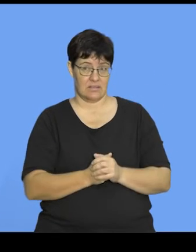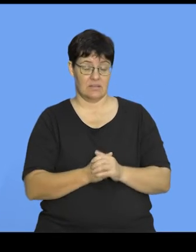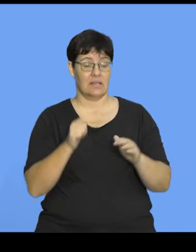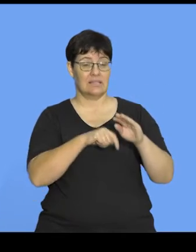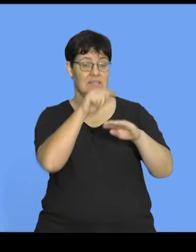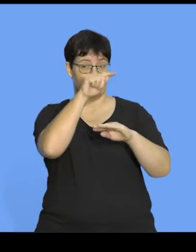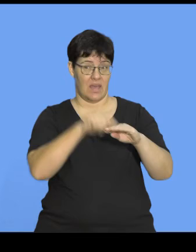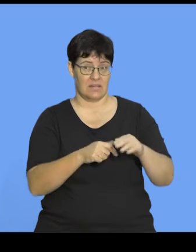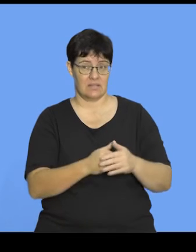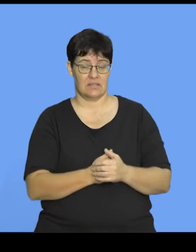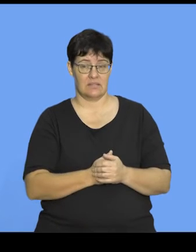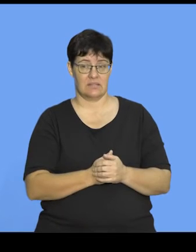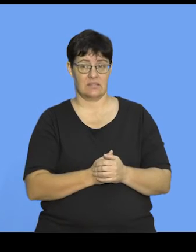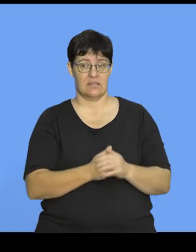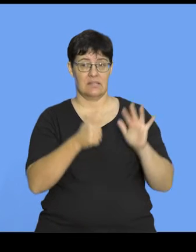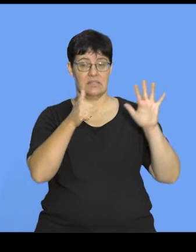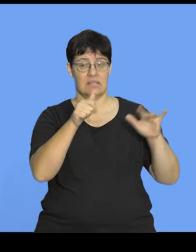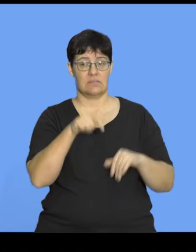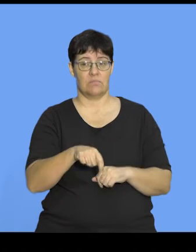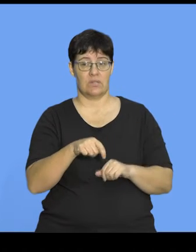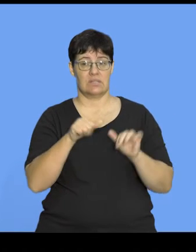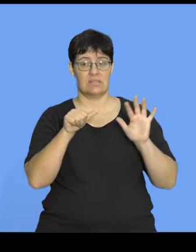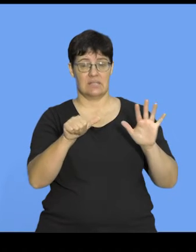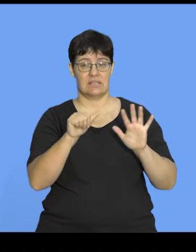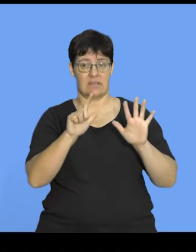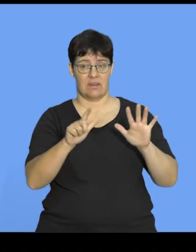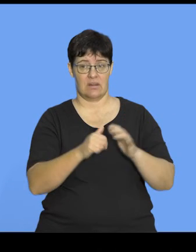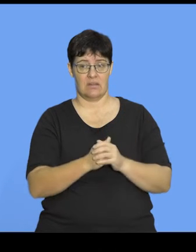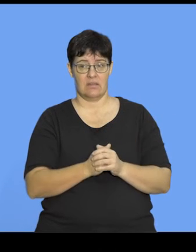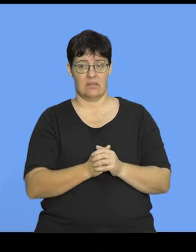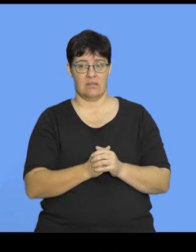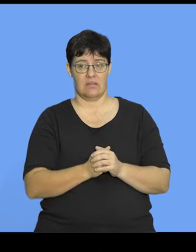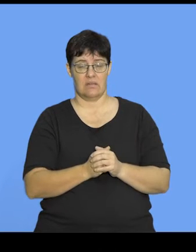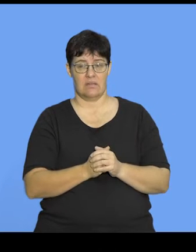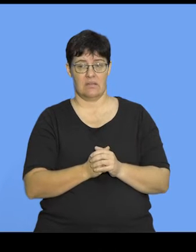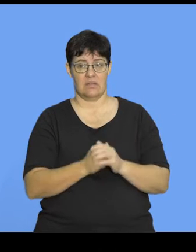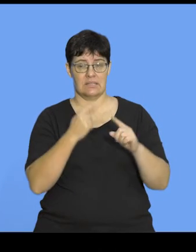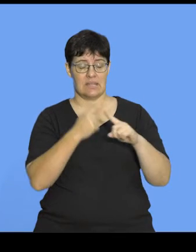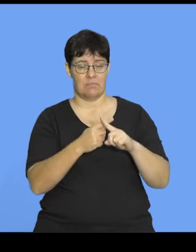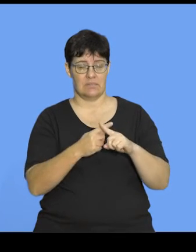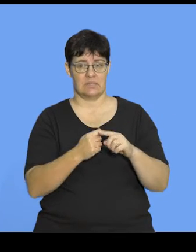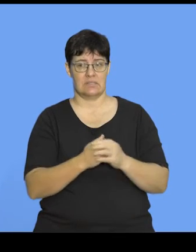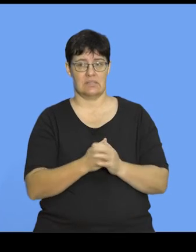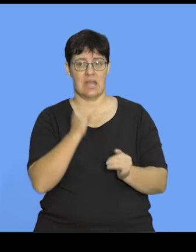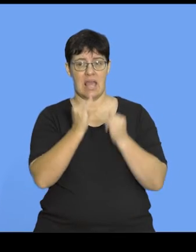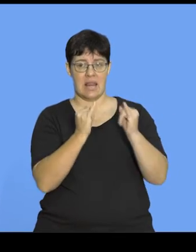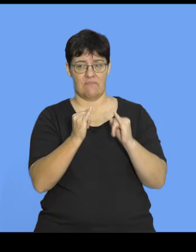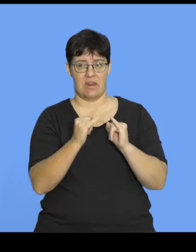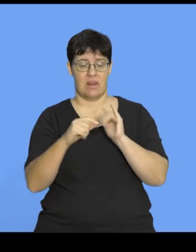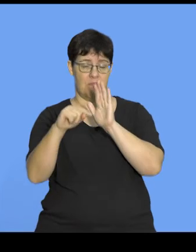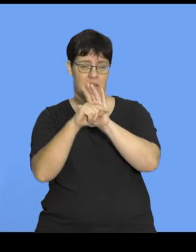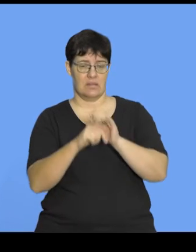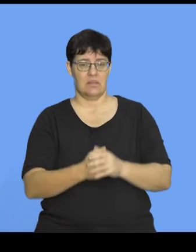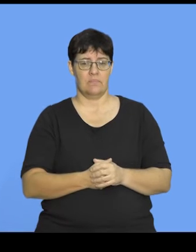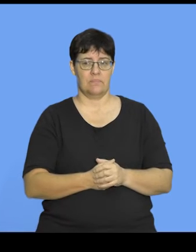divided by 6.67 to the minus